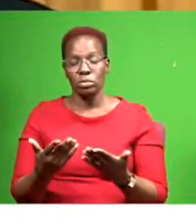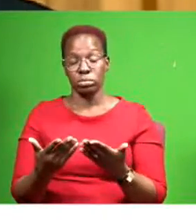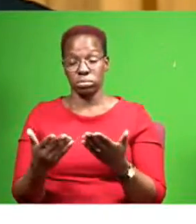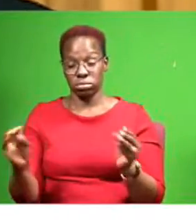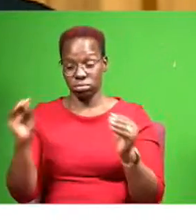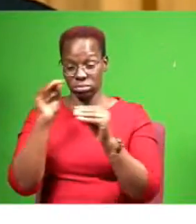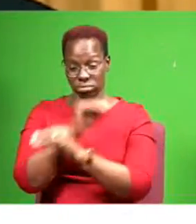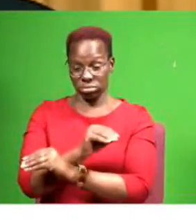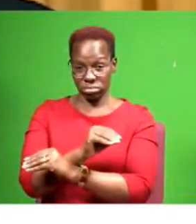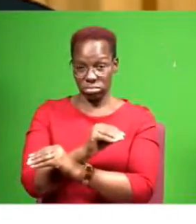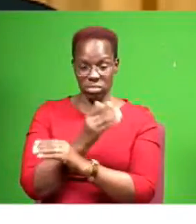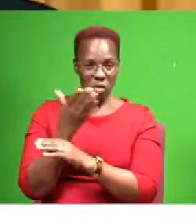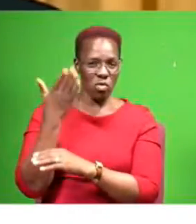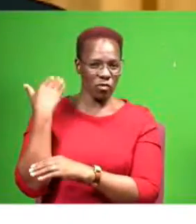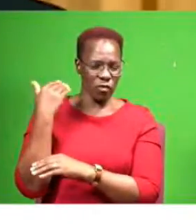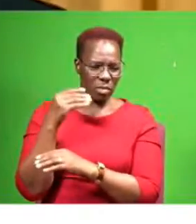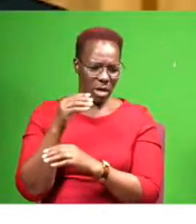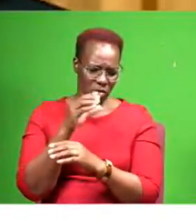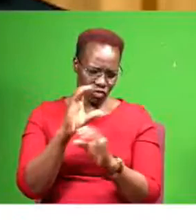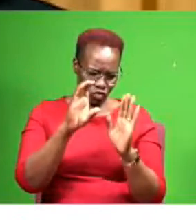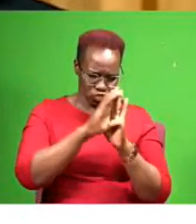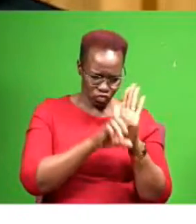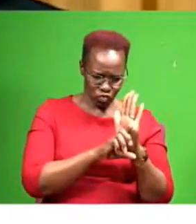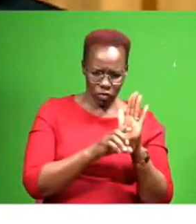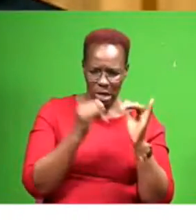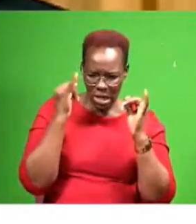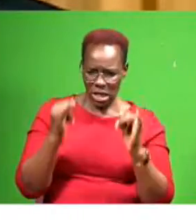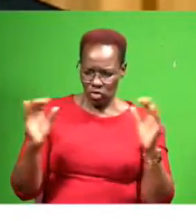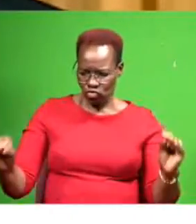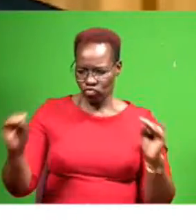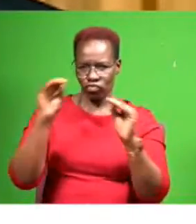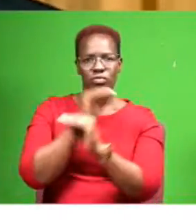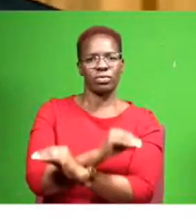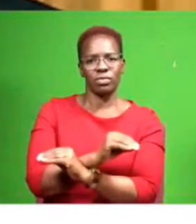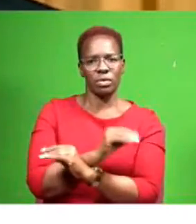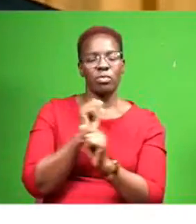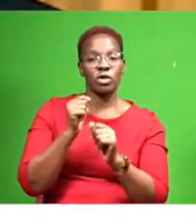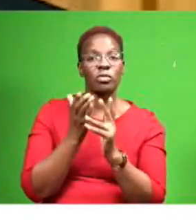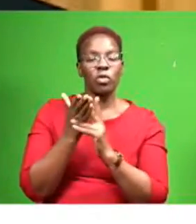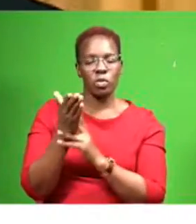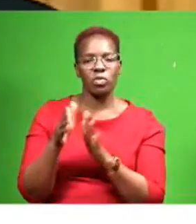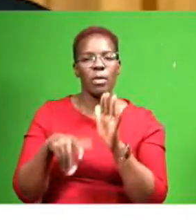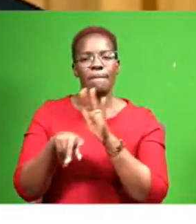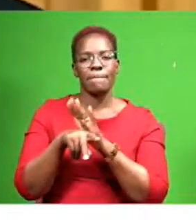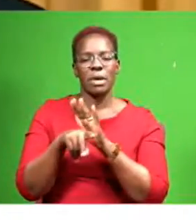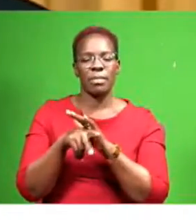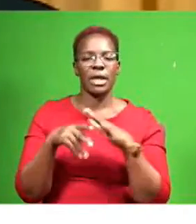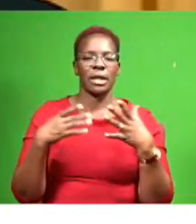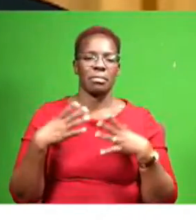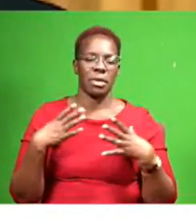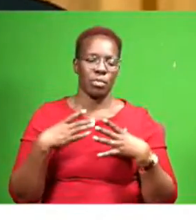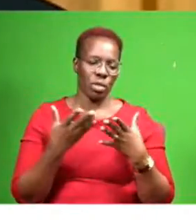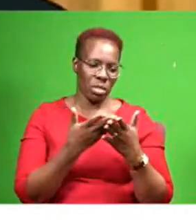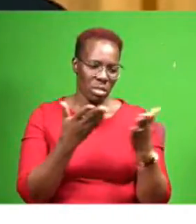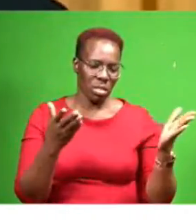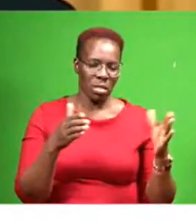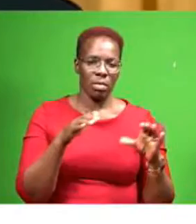former Constitution with a new one, and this can only be done through the exercise of primary constituent power.